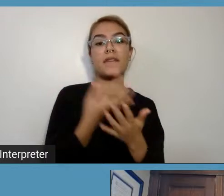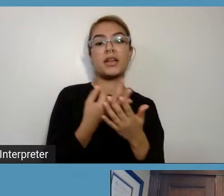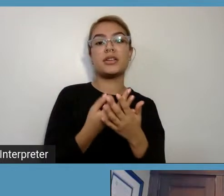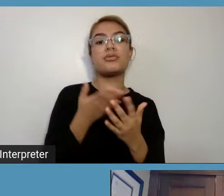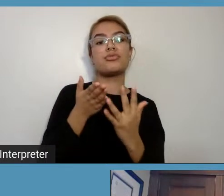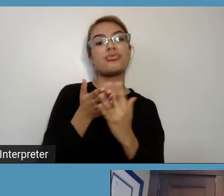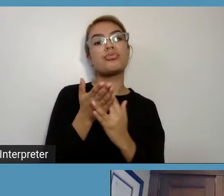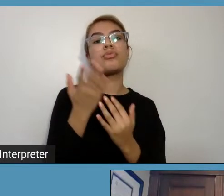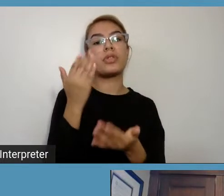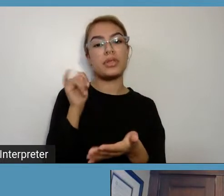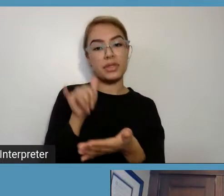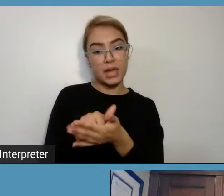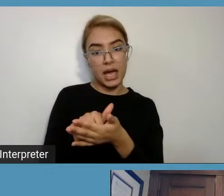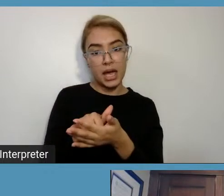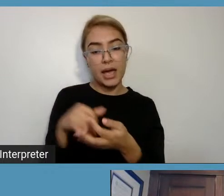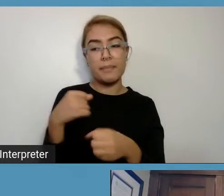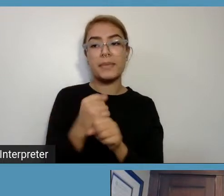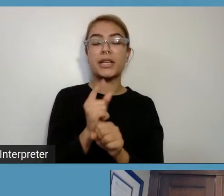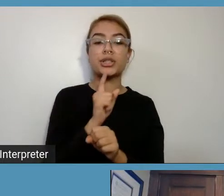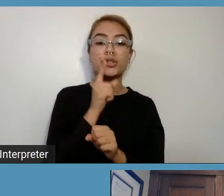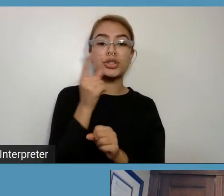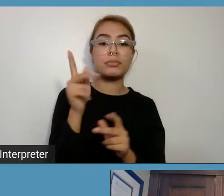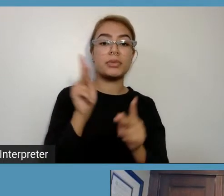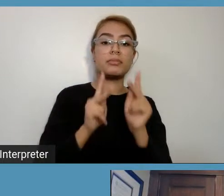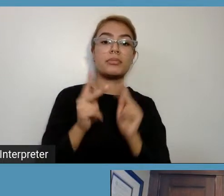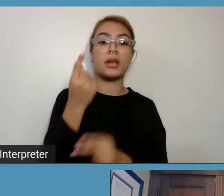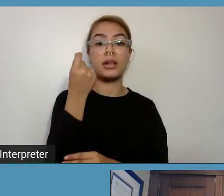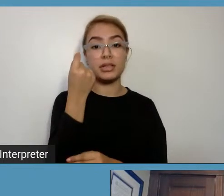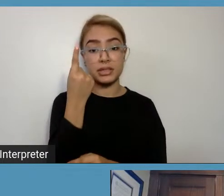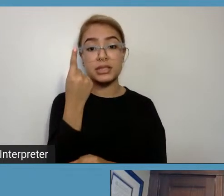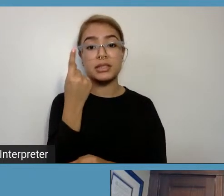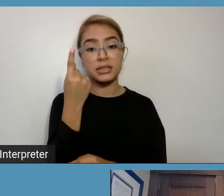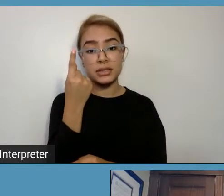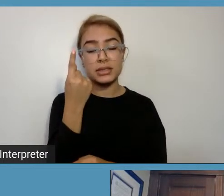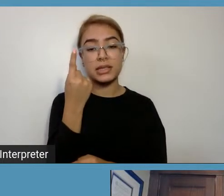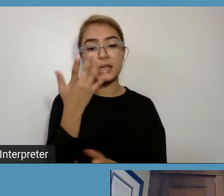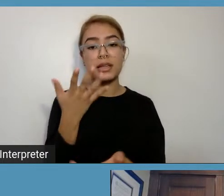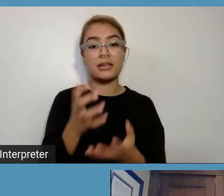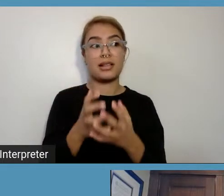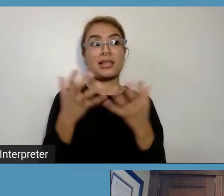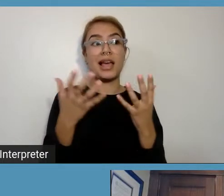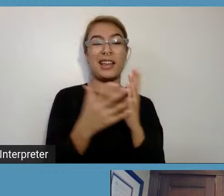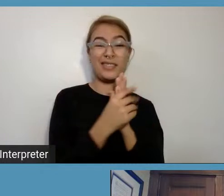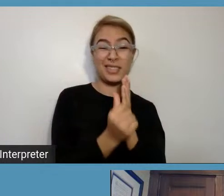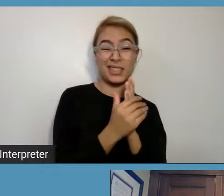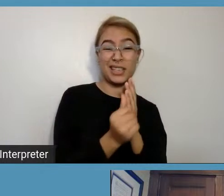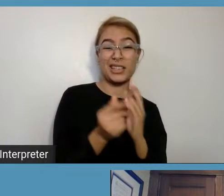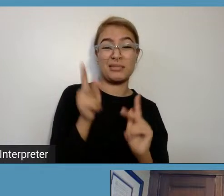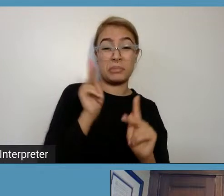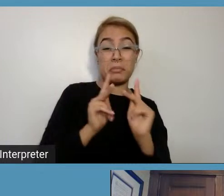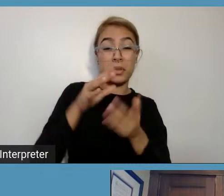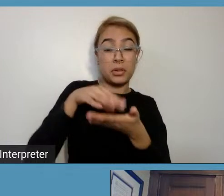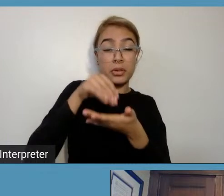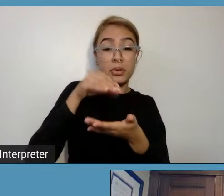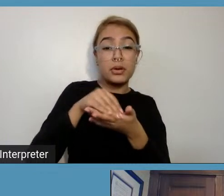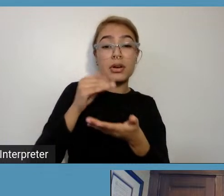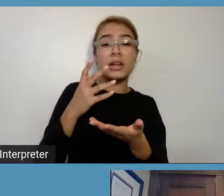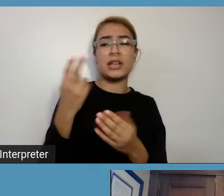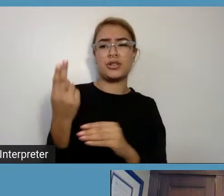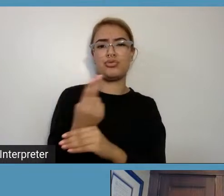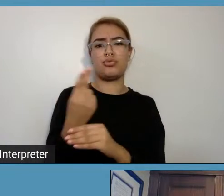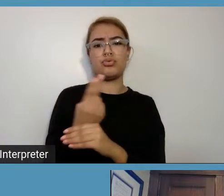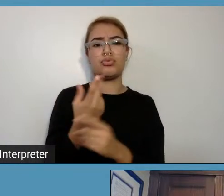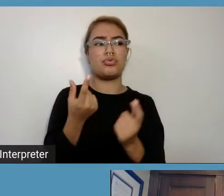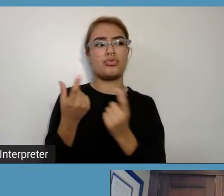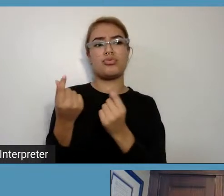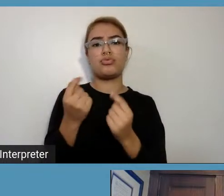that, making sure people understand that a lot of the skills that people learn and are using to